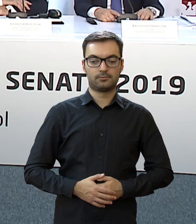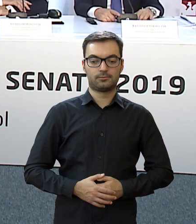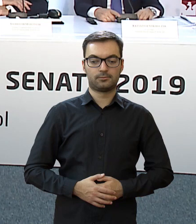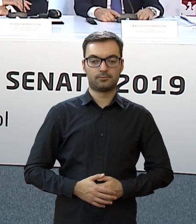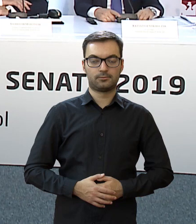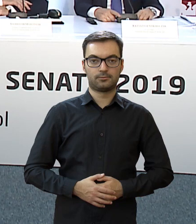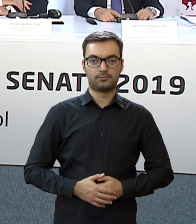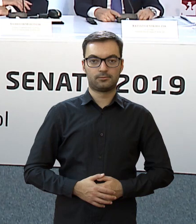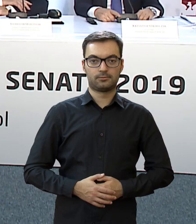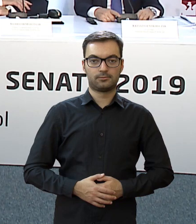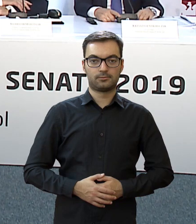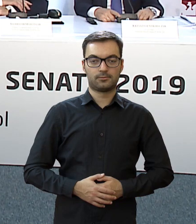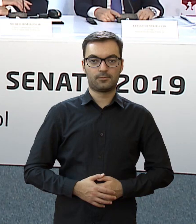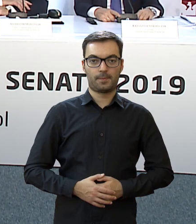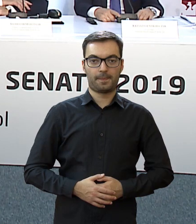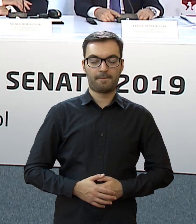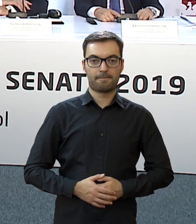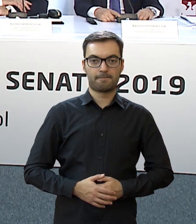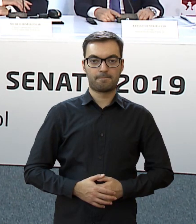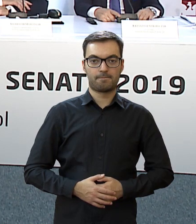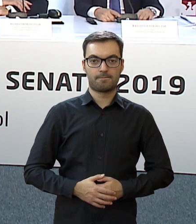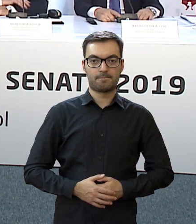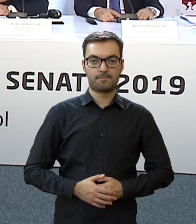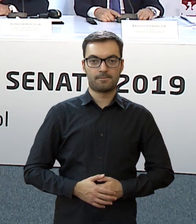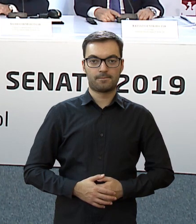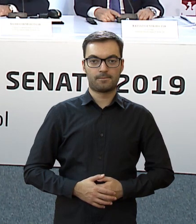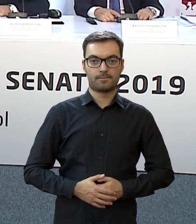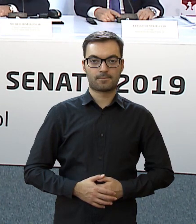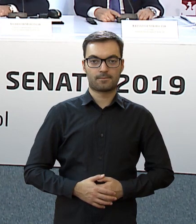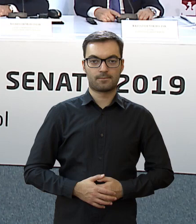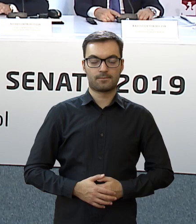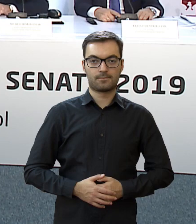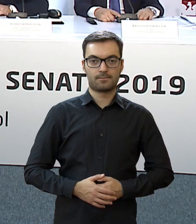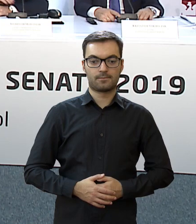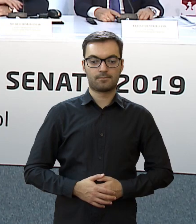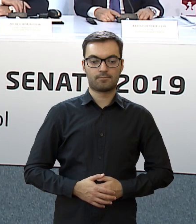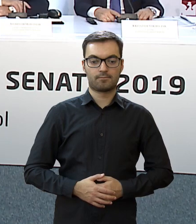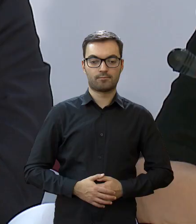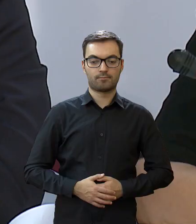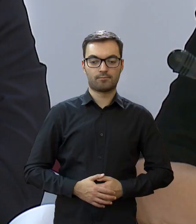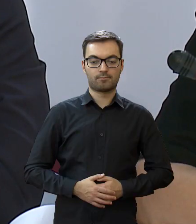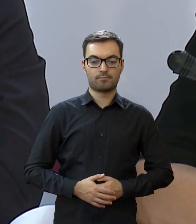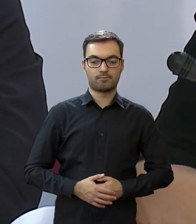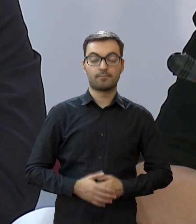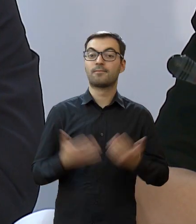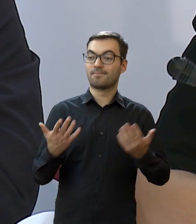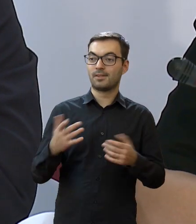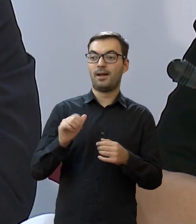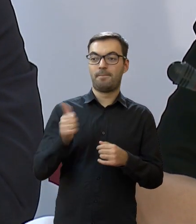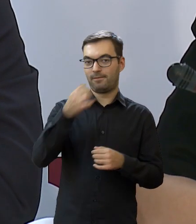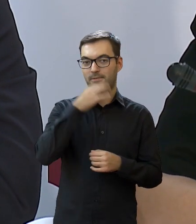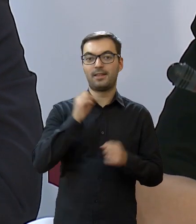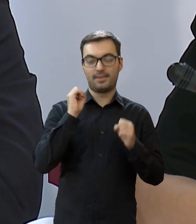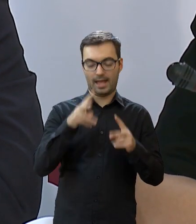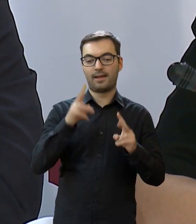Does this invalidate these ballot papers? What will be your course of action? Jeżeli chodzi o pierwsze pytanie, rzeczywiście